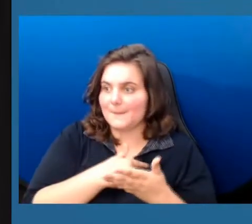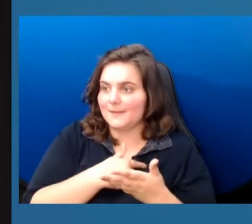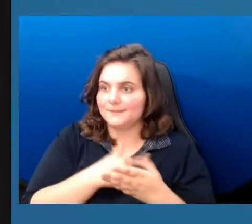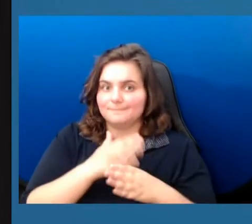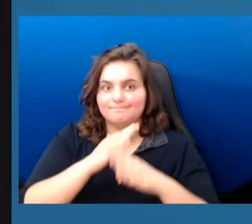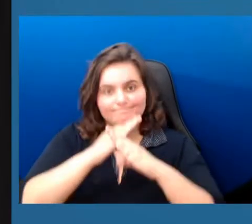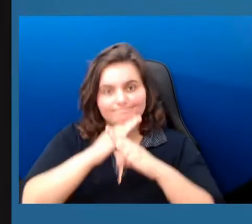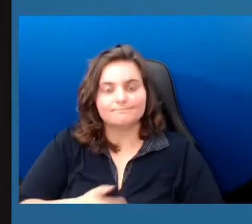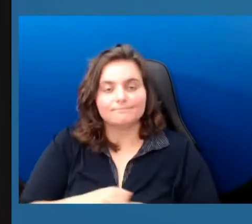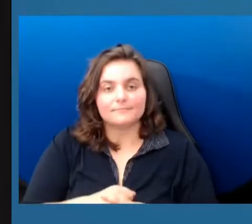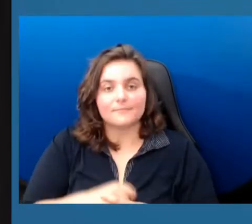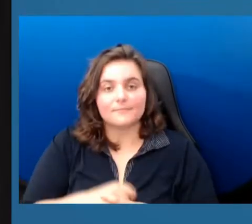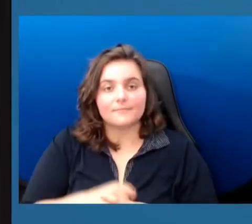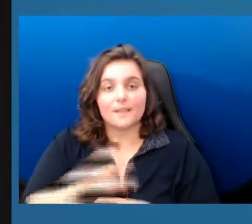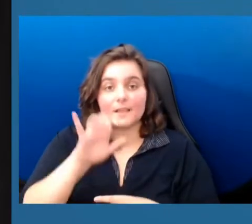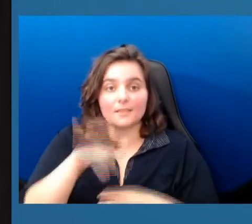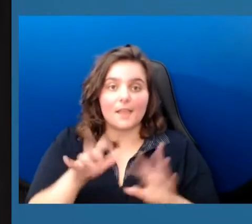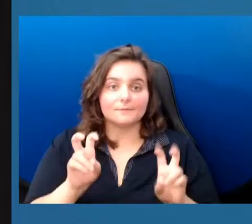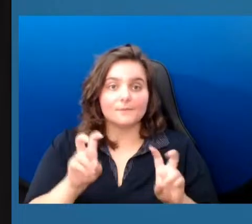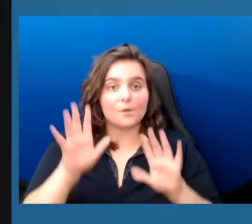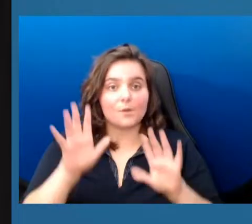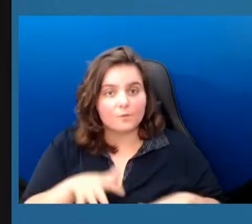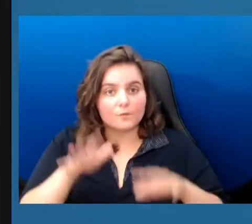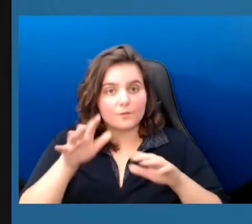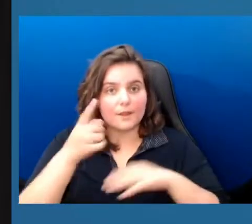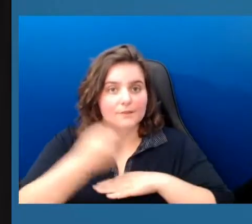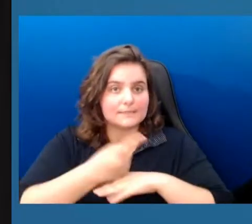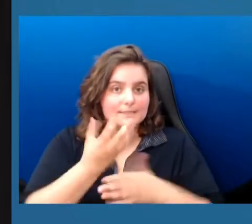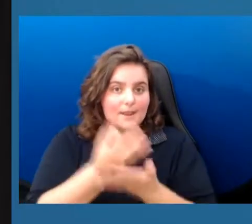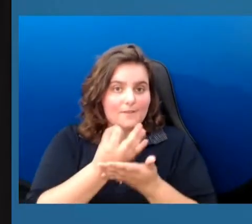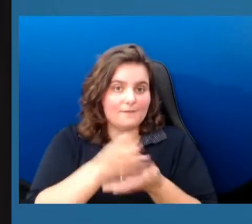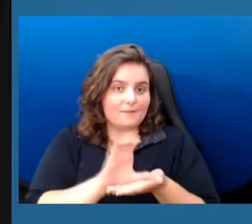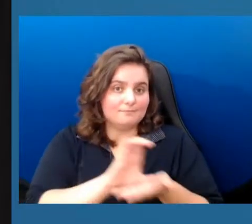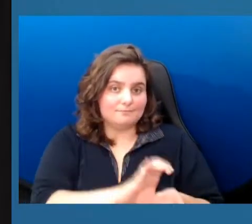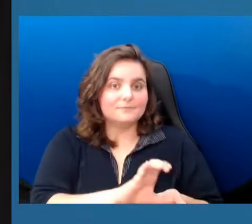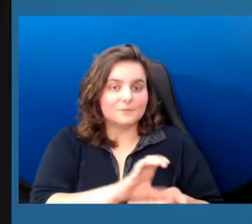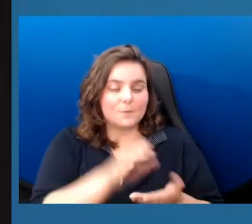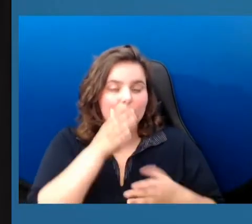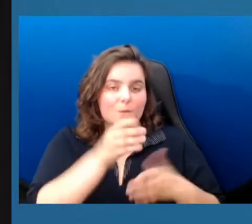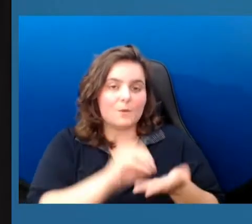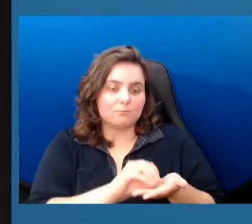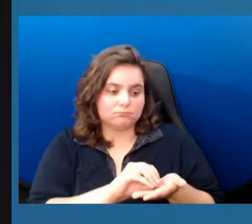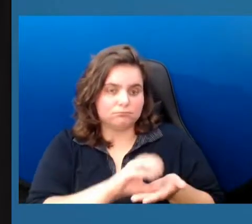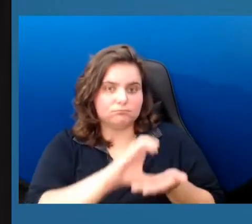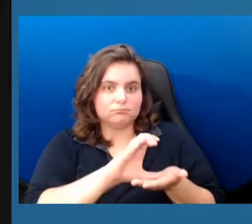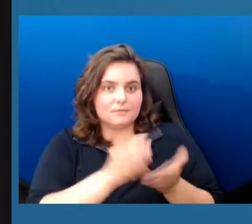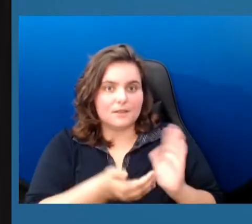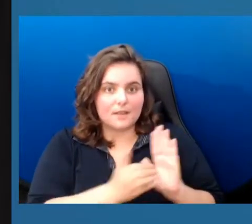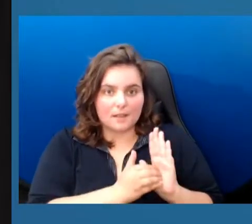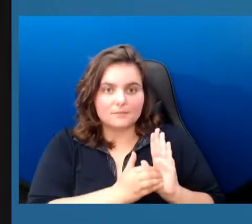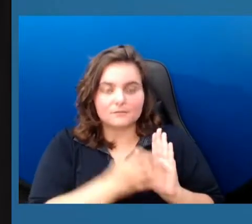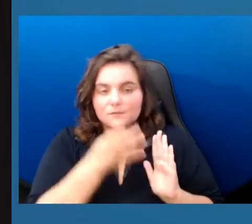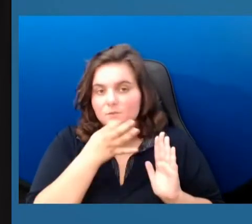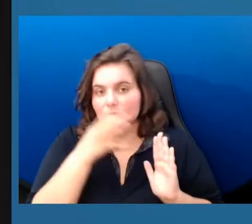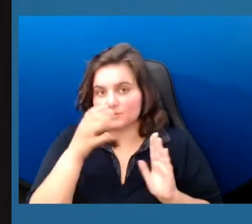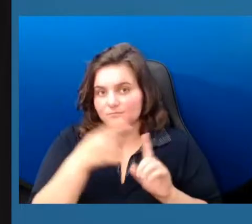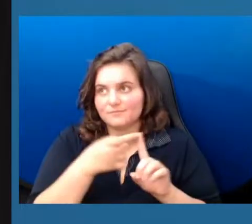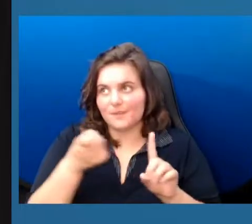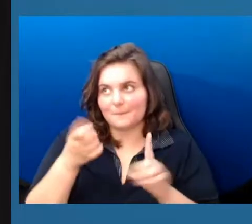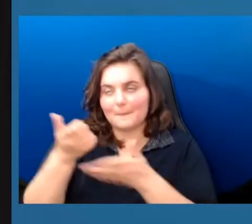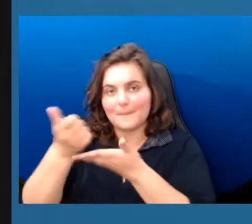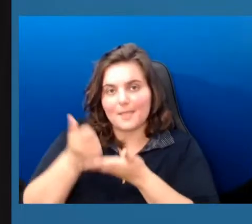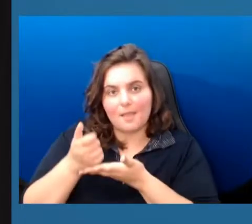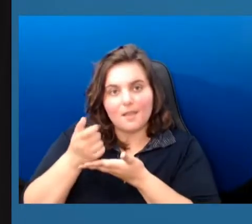replenished, and we'll be really proud about how the governor spent that money to help small business. By paying off the unemployment debt,